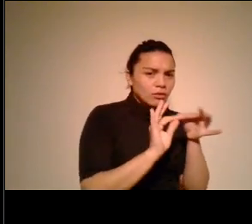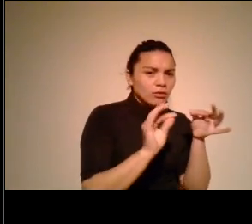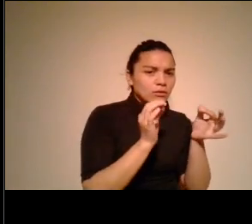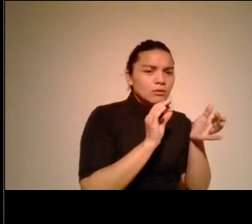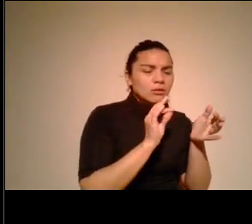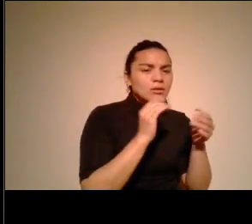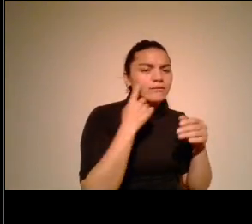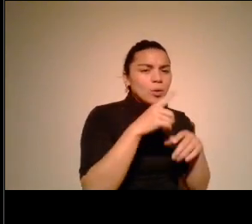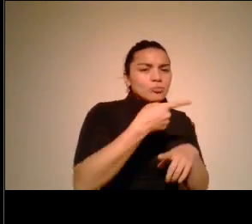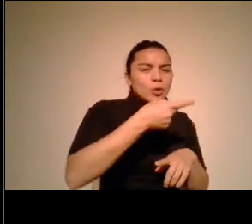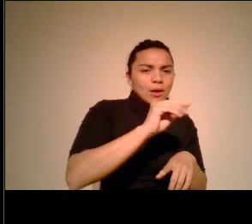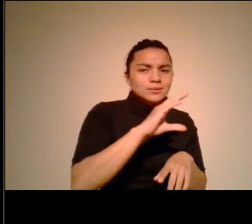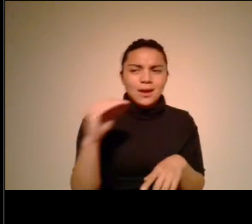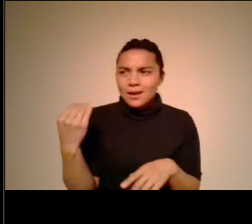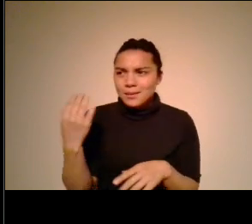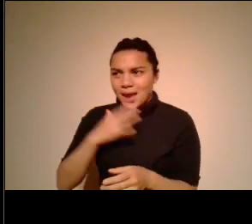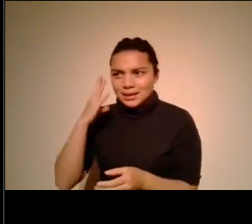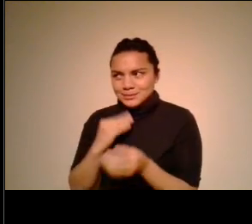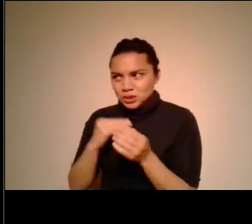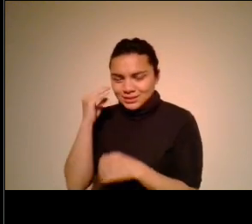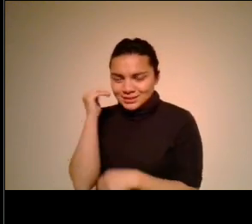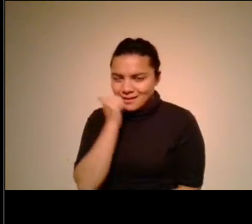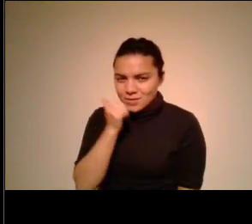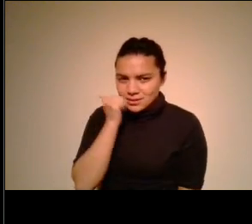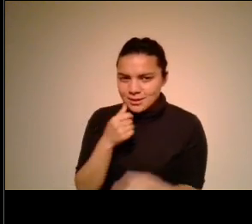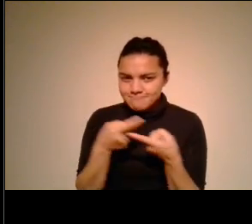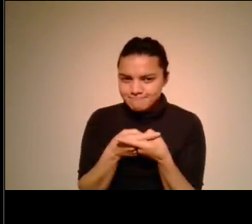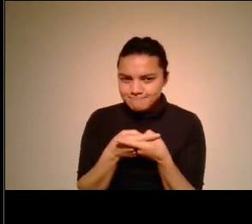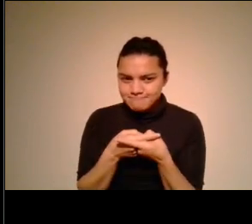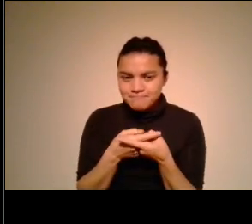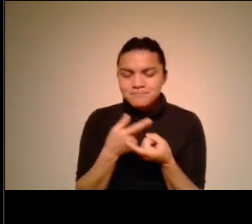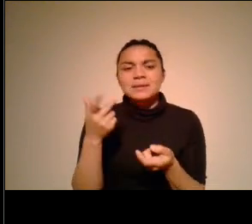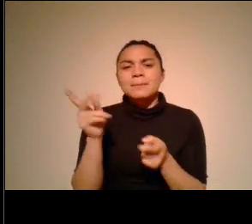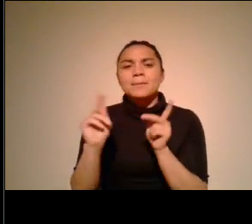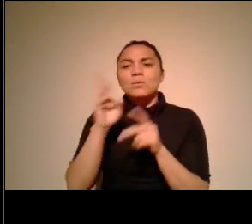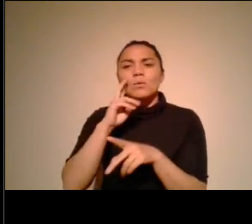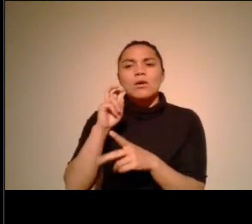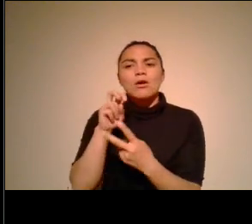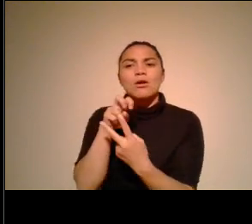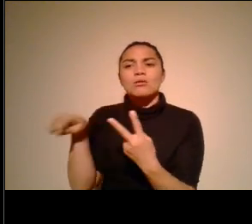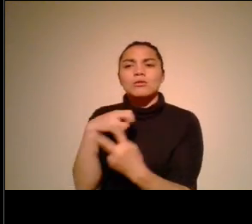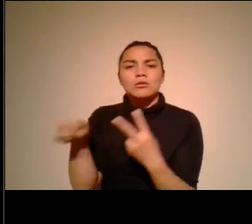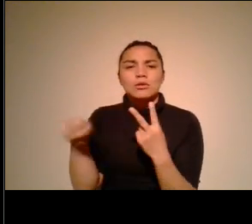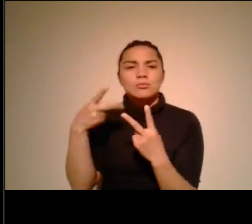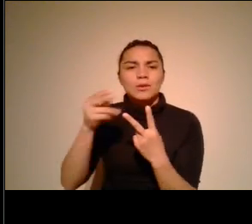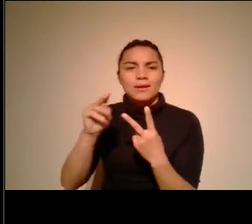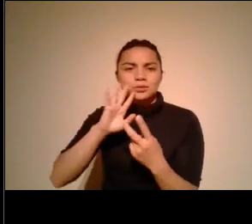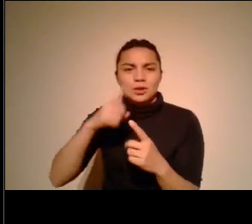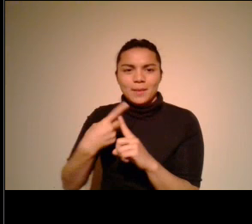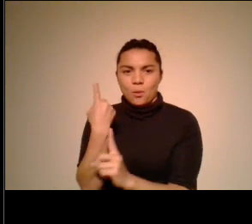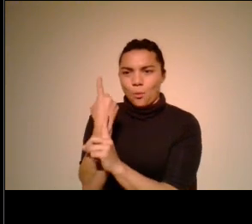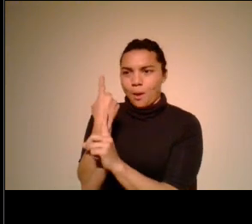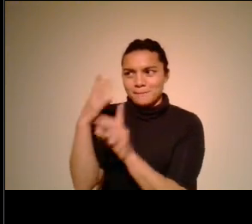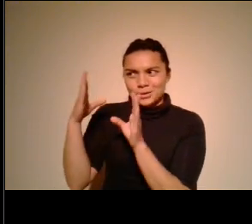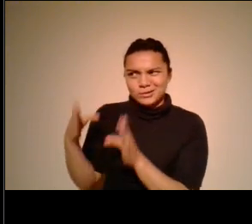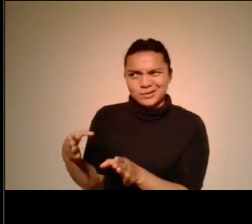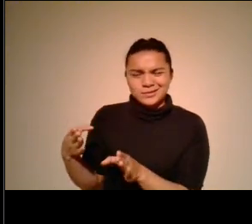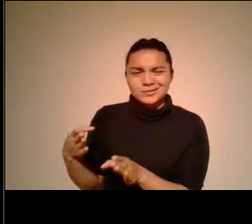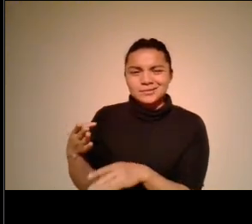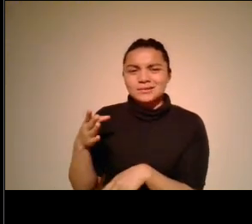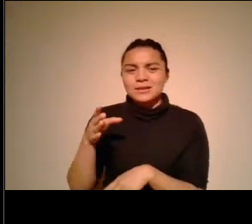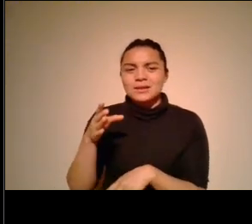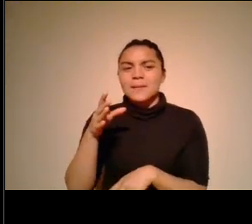was experiencing every day, where people would switch pronouns talking about a single person, or